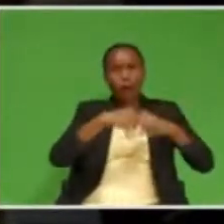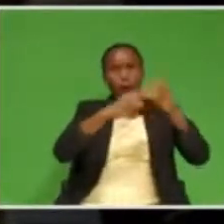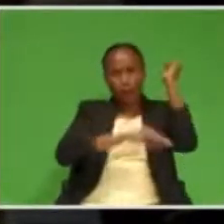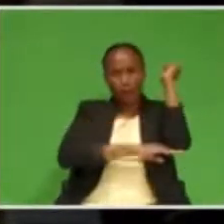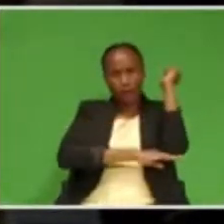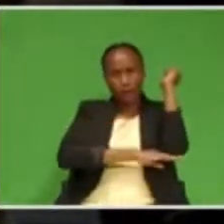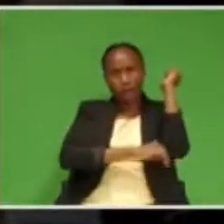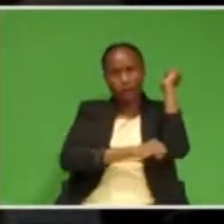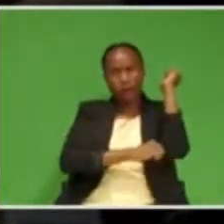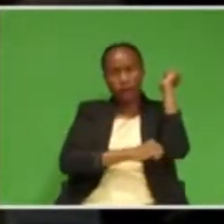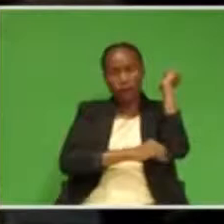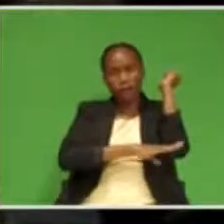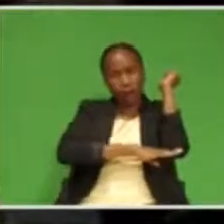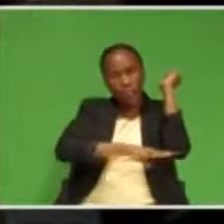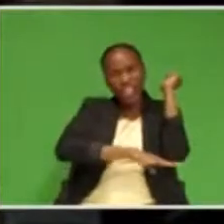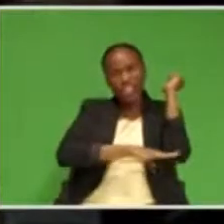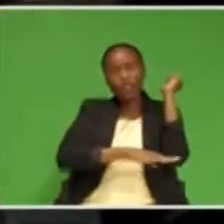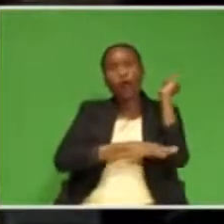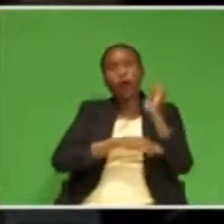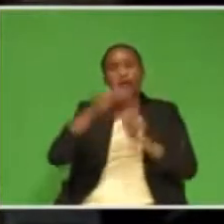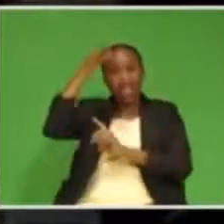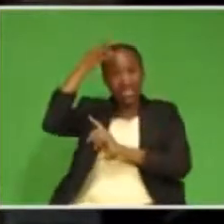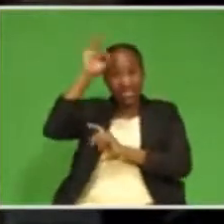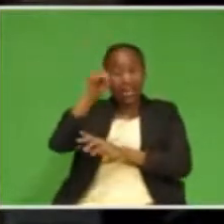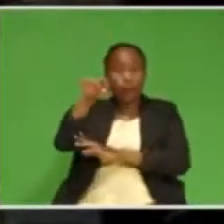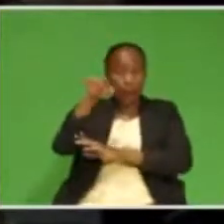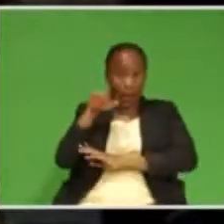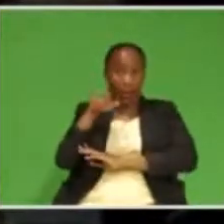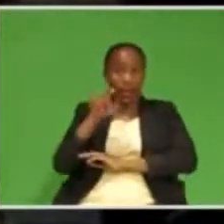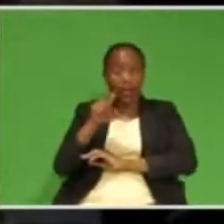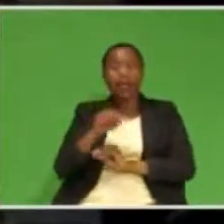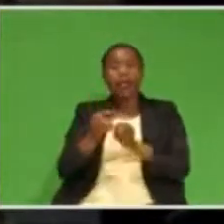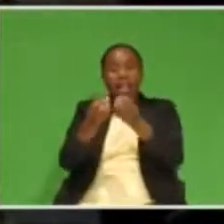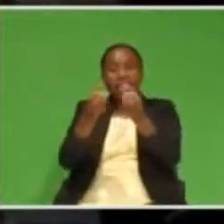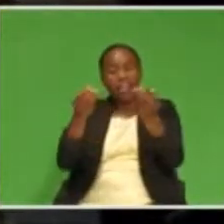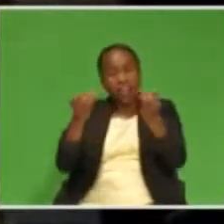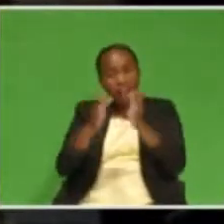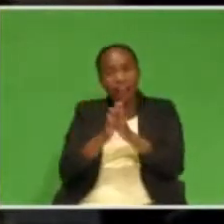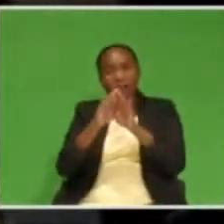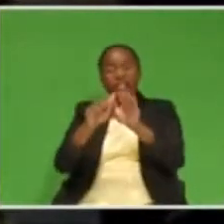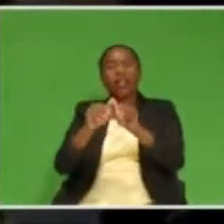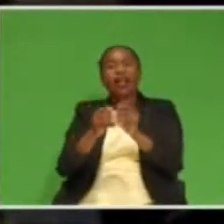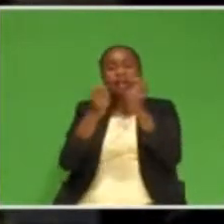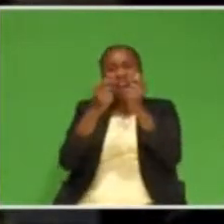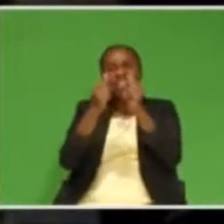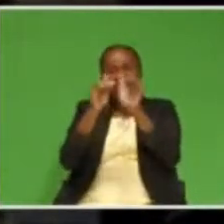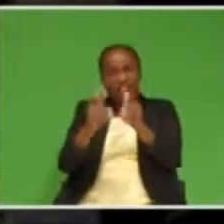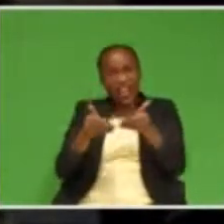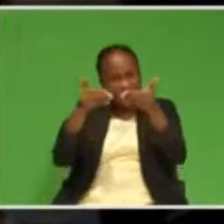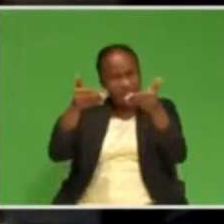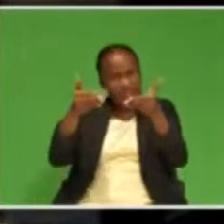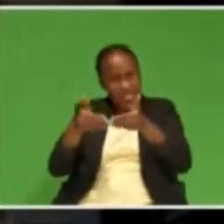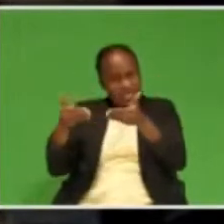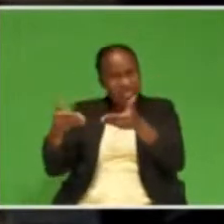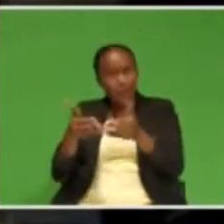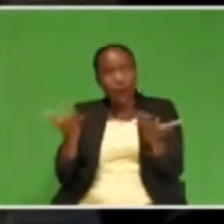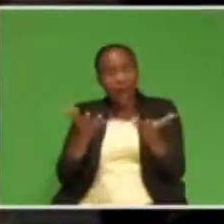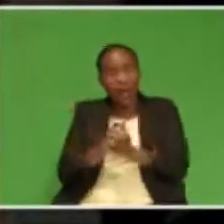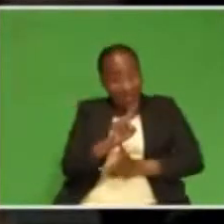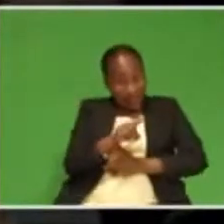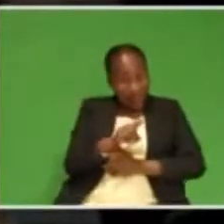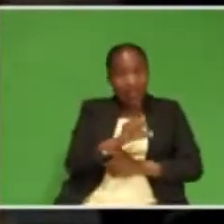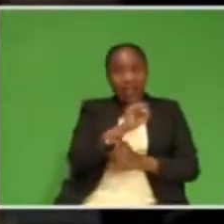of a state bank that will provide services, financial services to SMMEs,